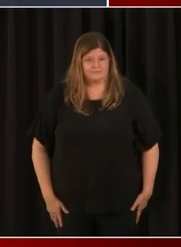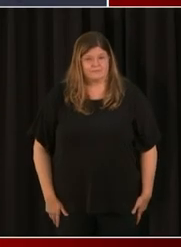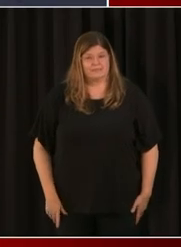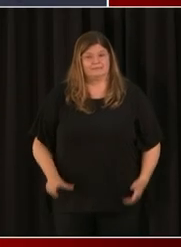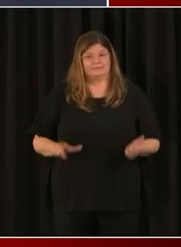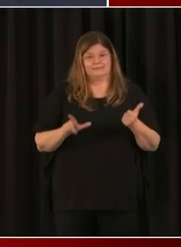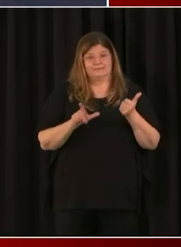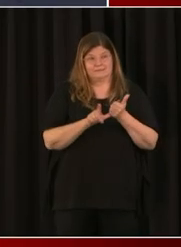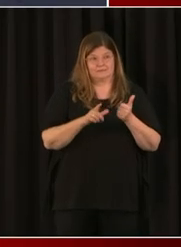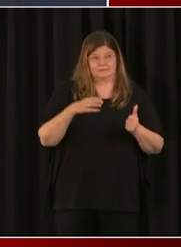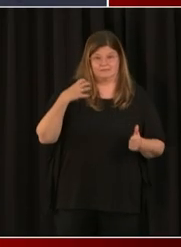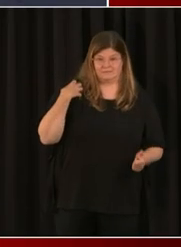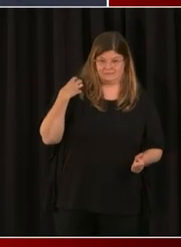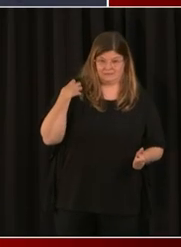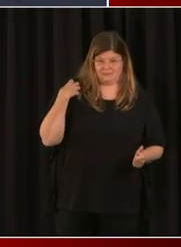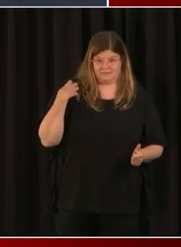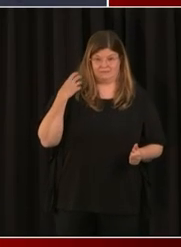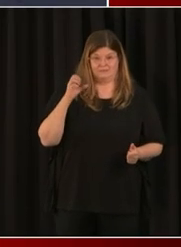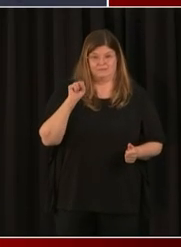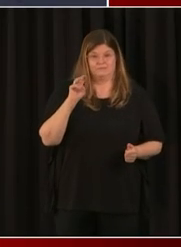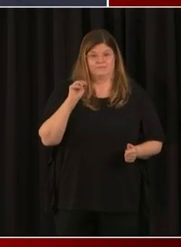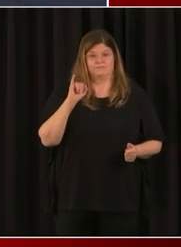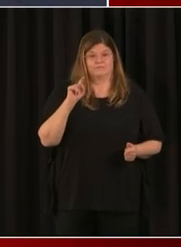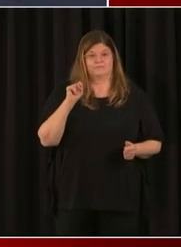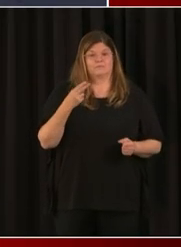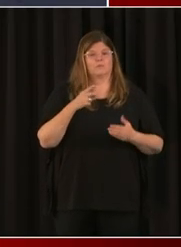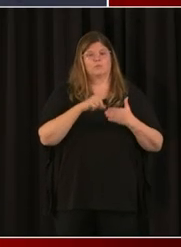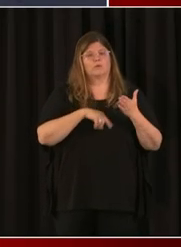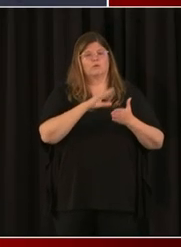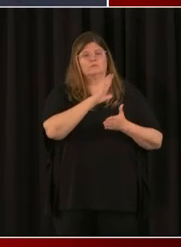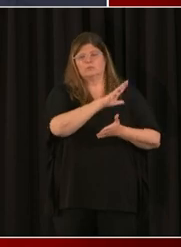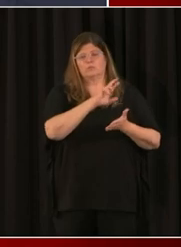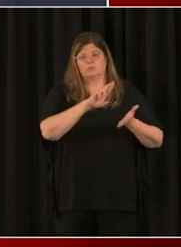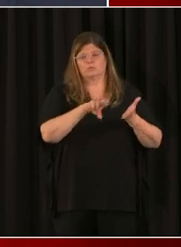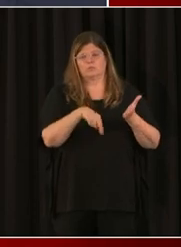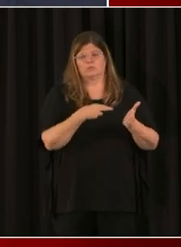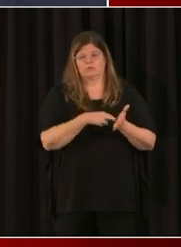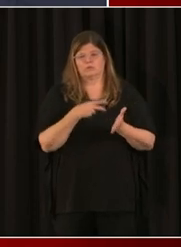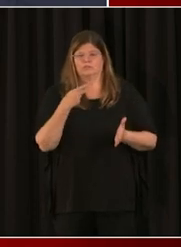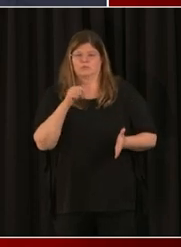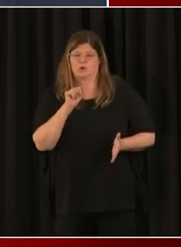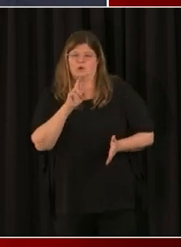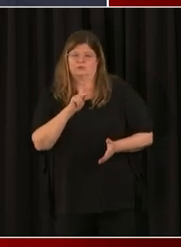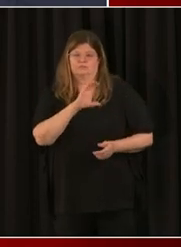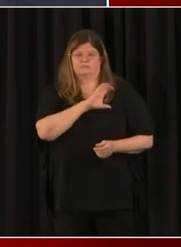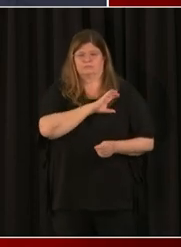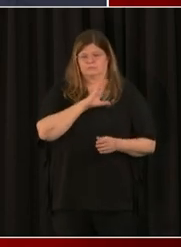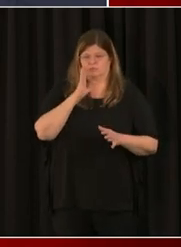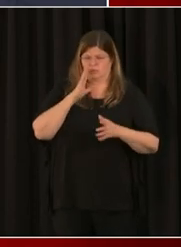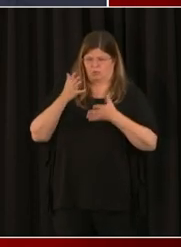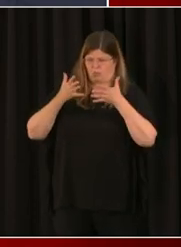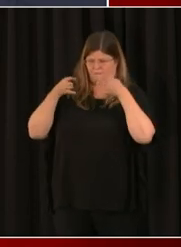Chief Smith, just curious, what role will the Park Police be playing? What areas will you be focusing on?